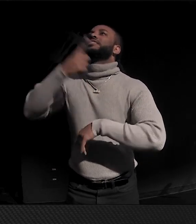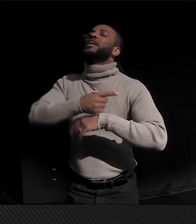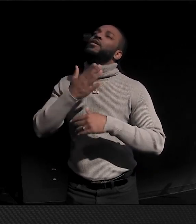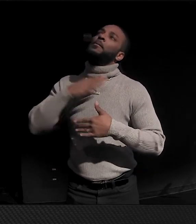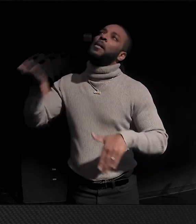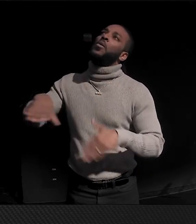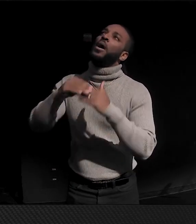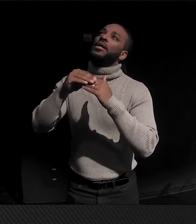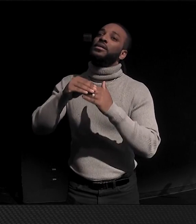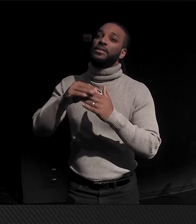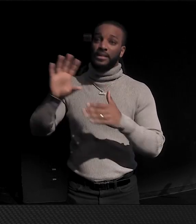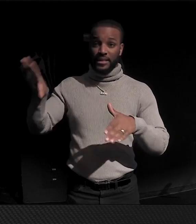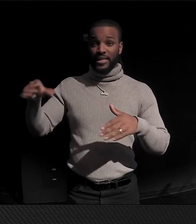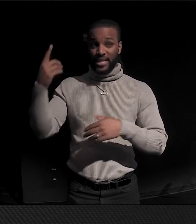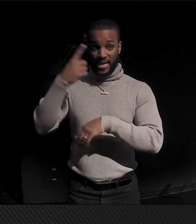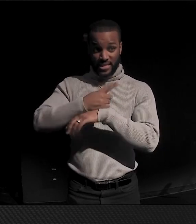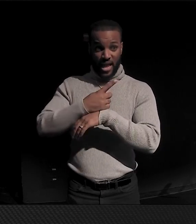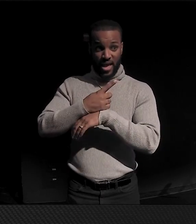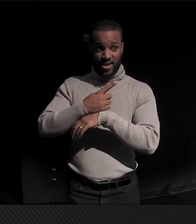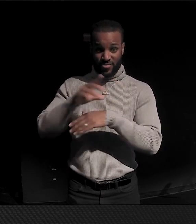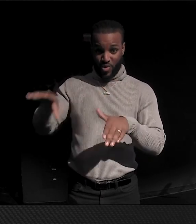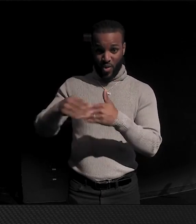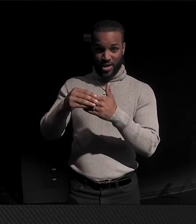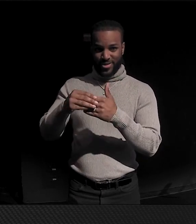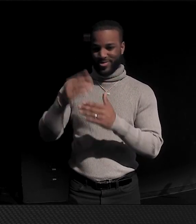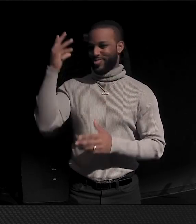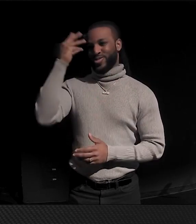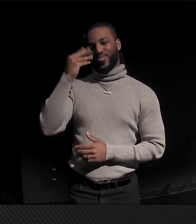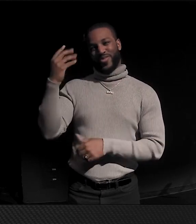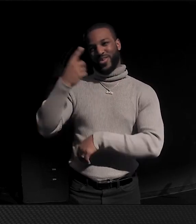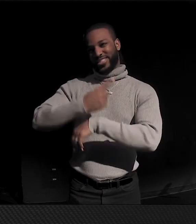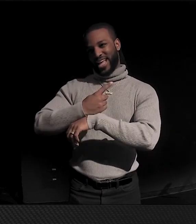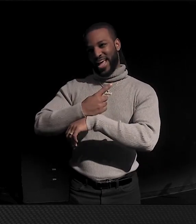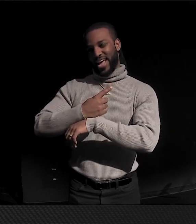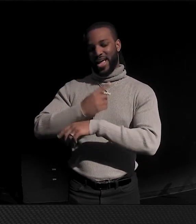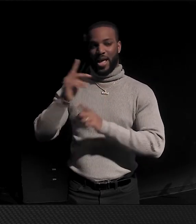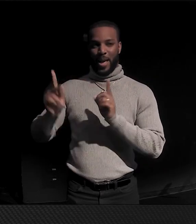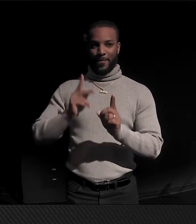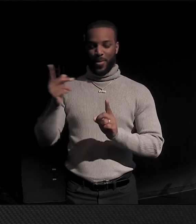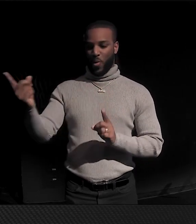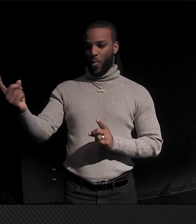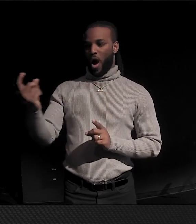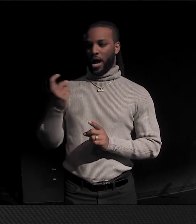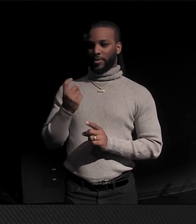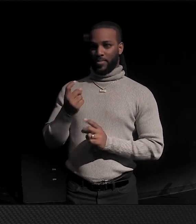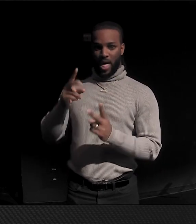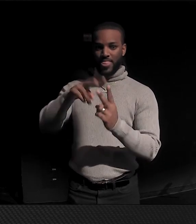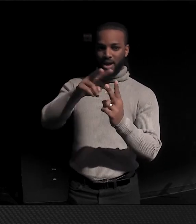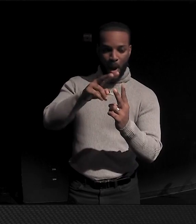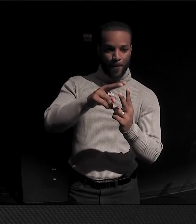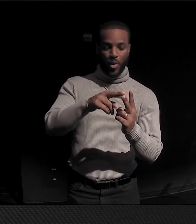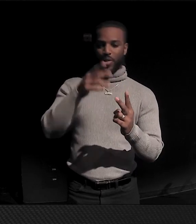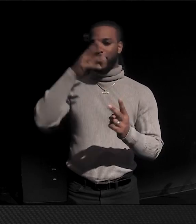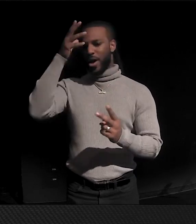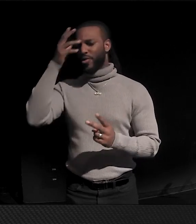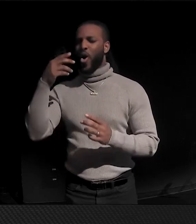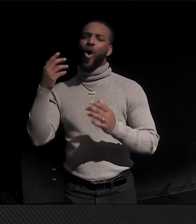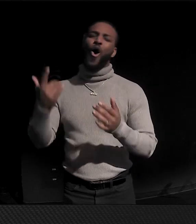day came, and it was a beautiful day. And people walk up to me, and the couple, and the parents said, oh,